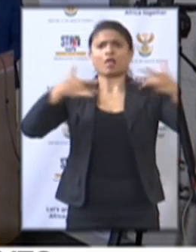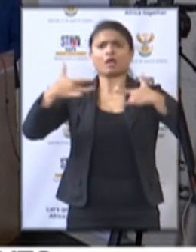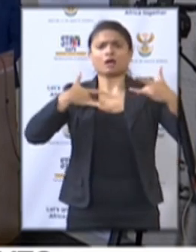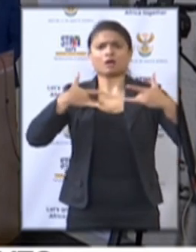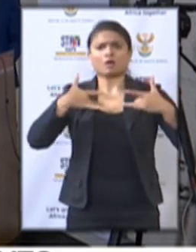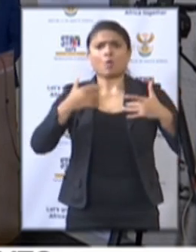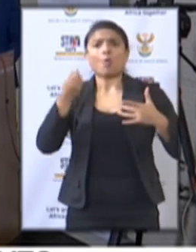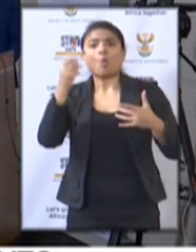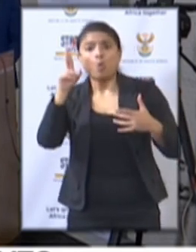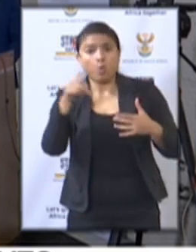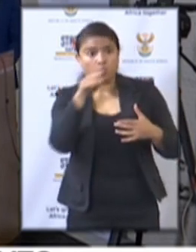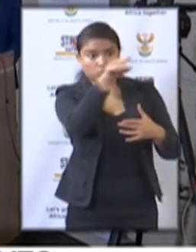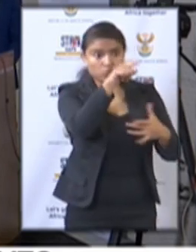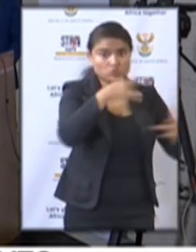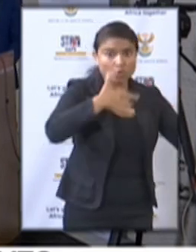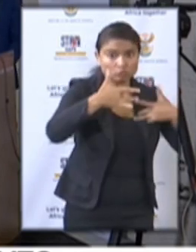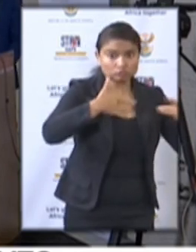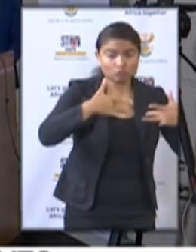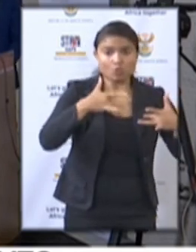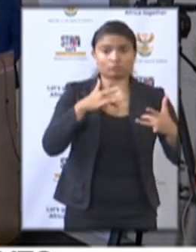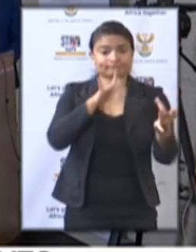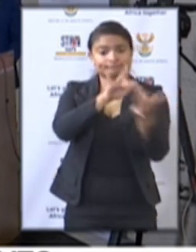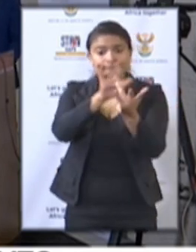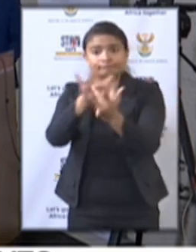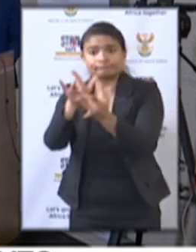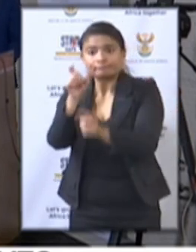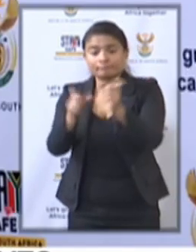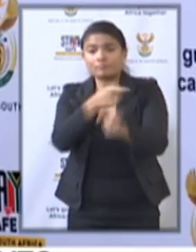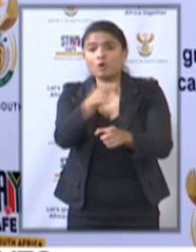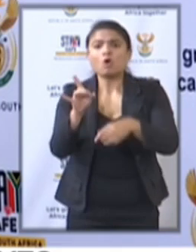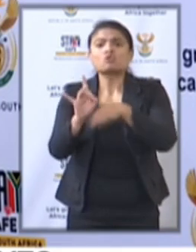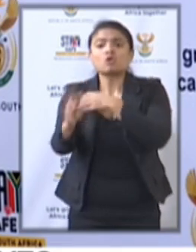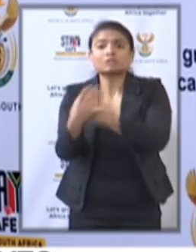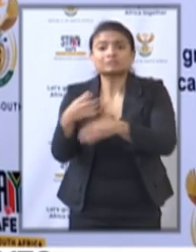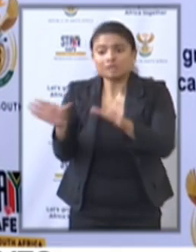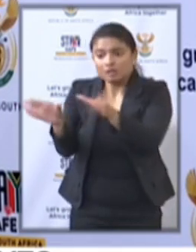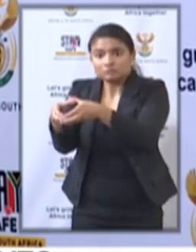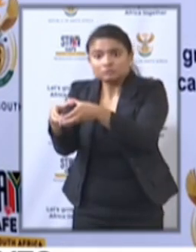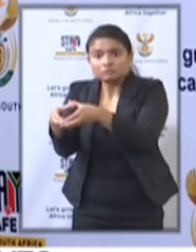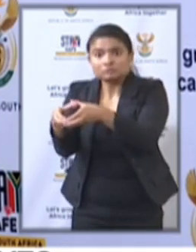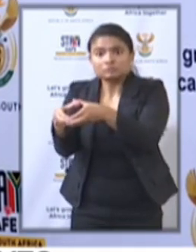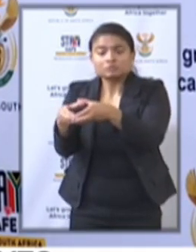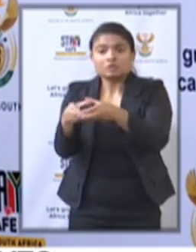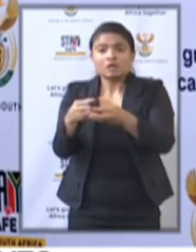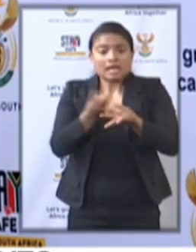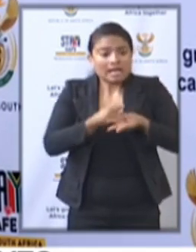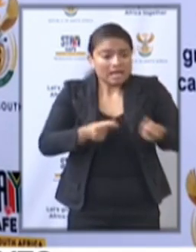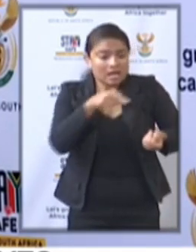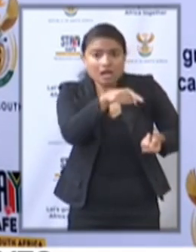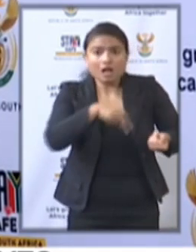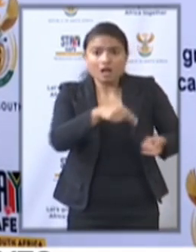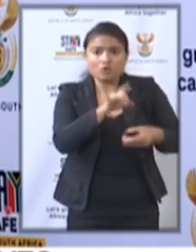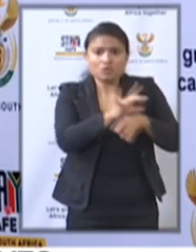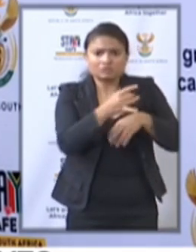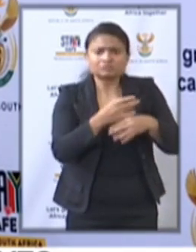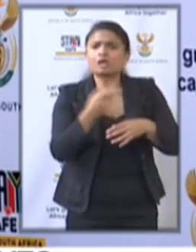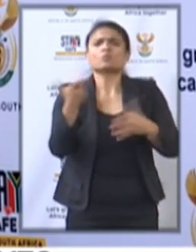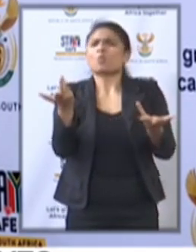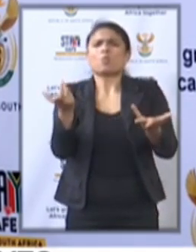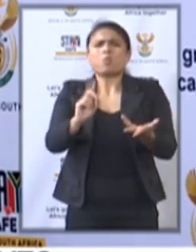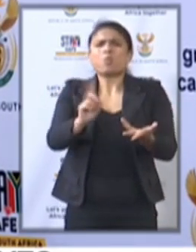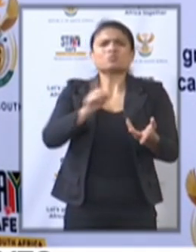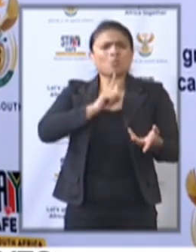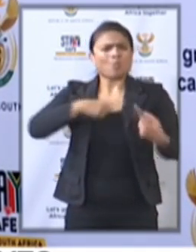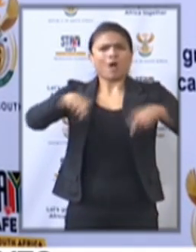them? Thank you, Mr. Minister. Thank you very much. Are there any other further questions,